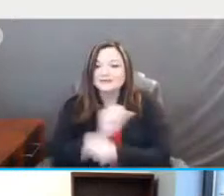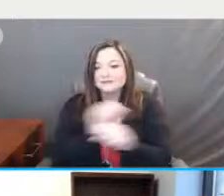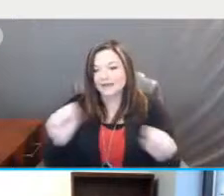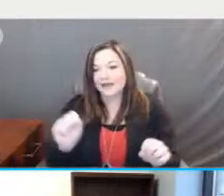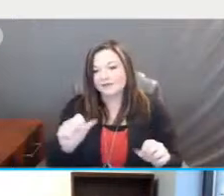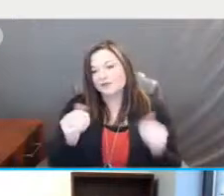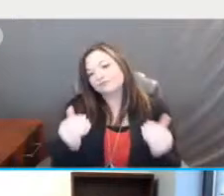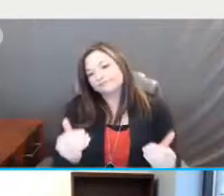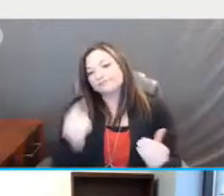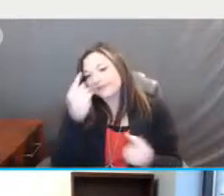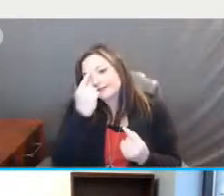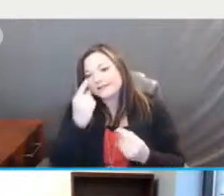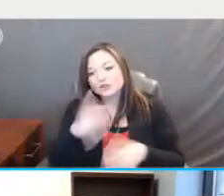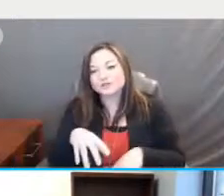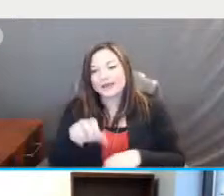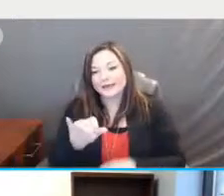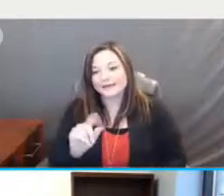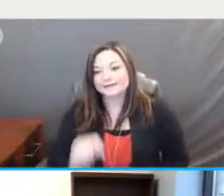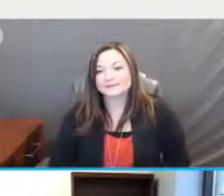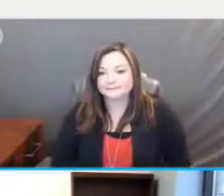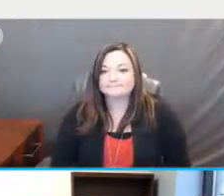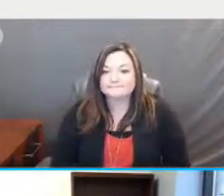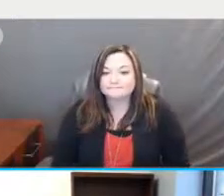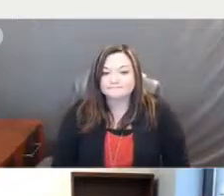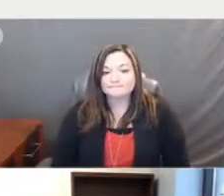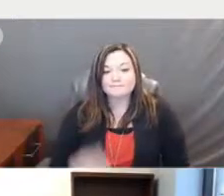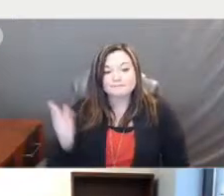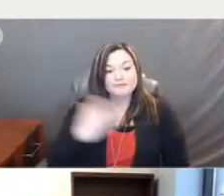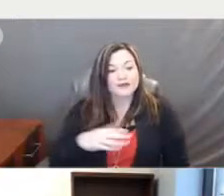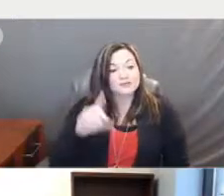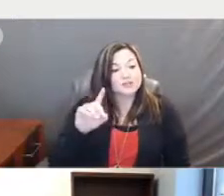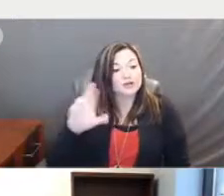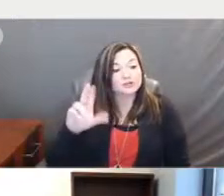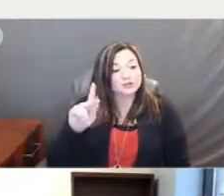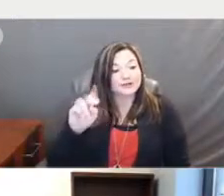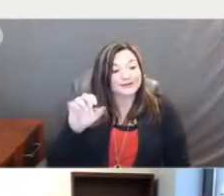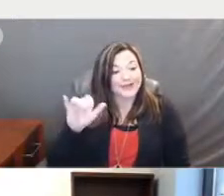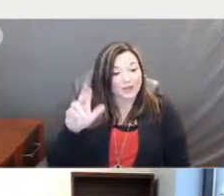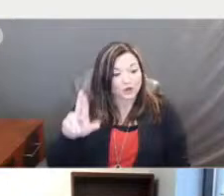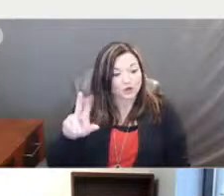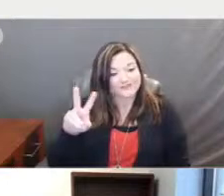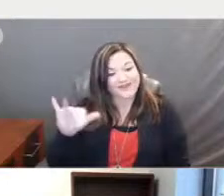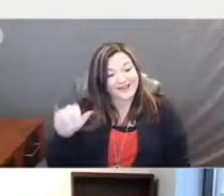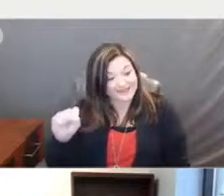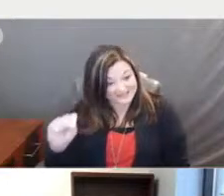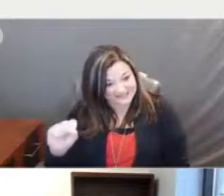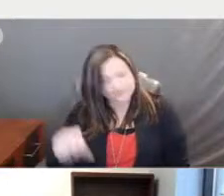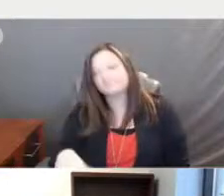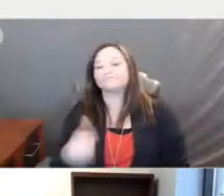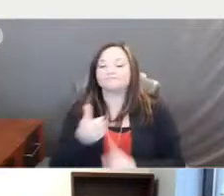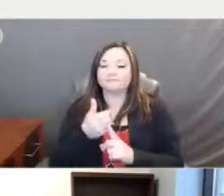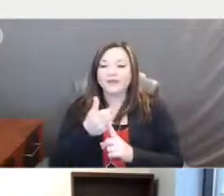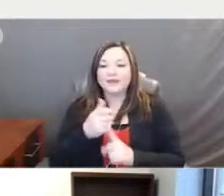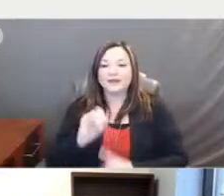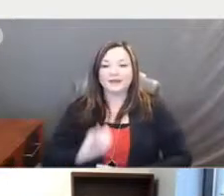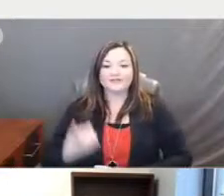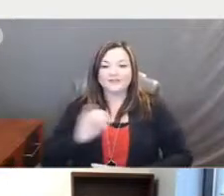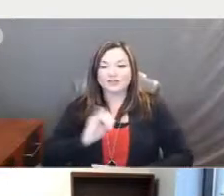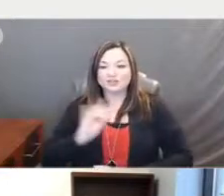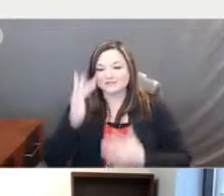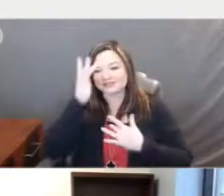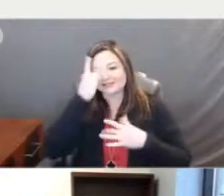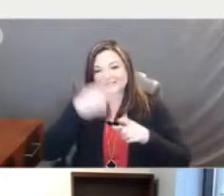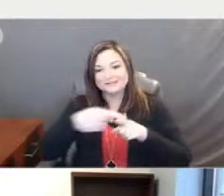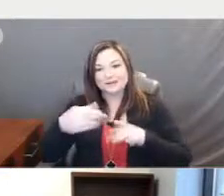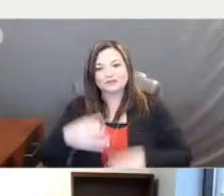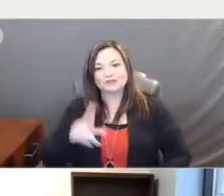consider taking them. Dr. Kayer Bias is an infectious disease specialist at